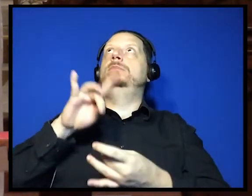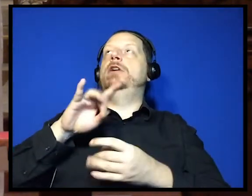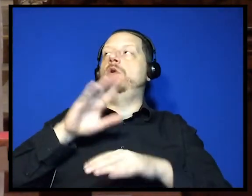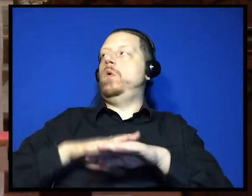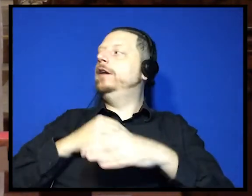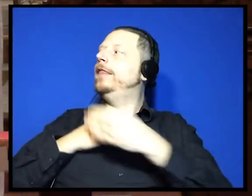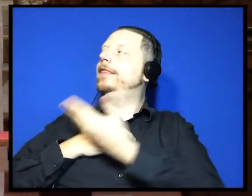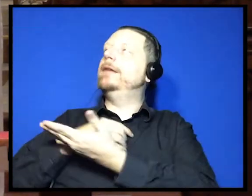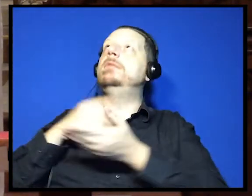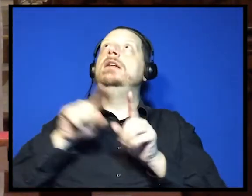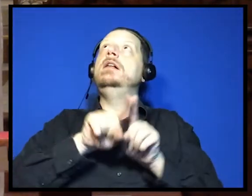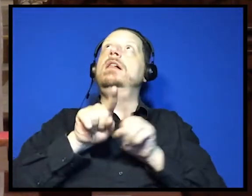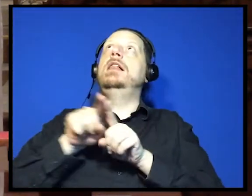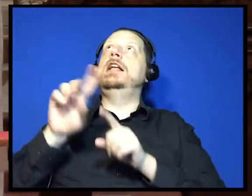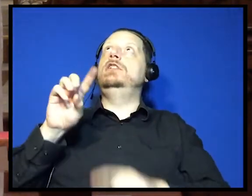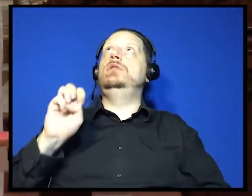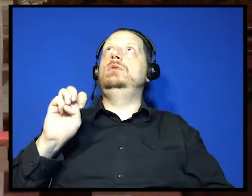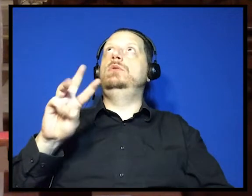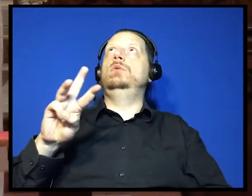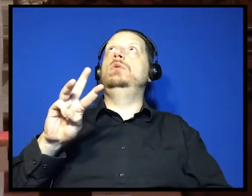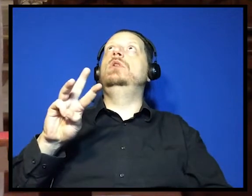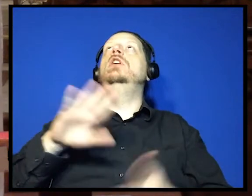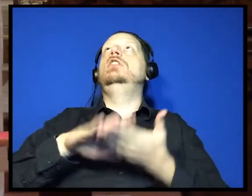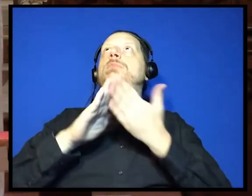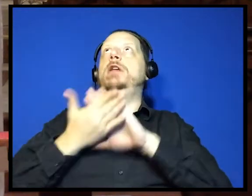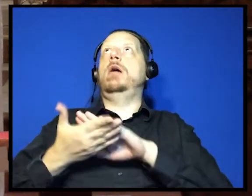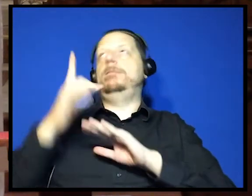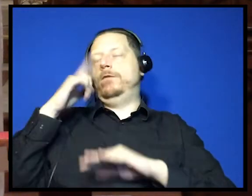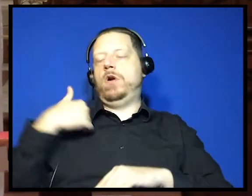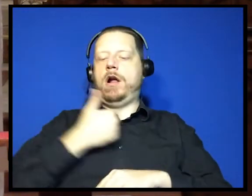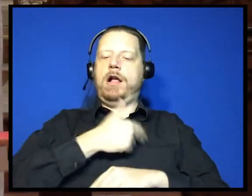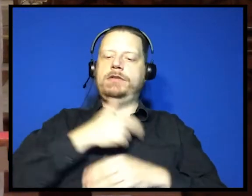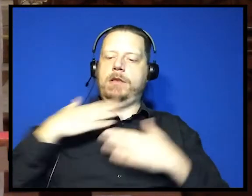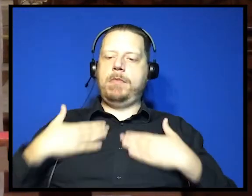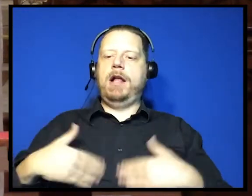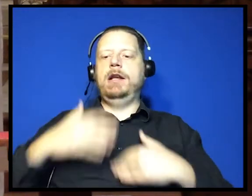Spirit upon them like the dewfall, so that they may become for